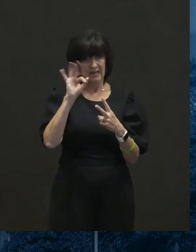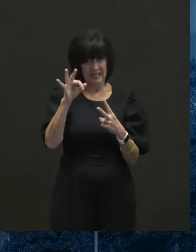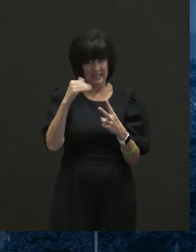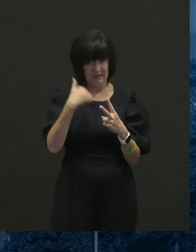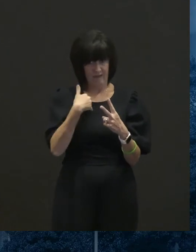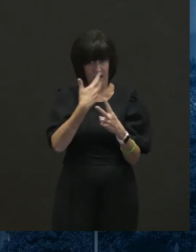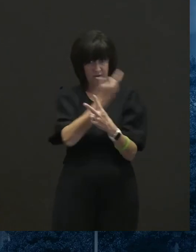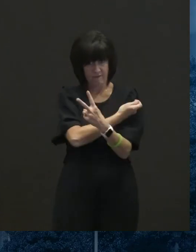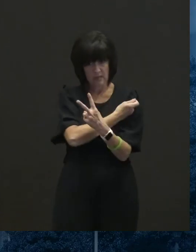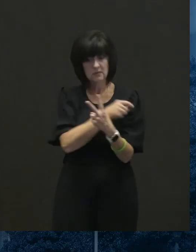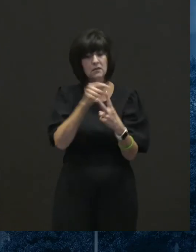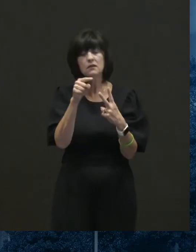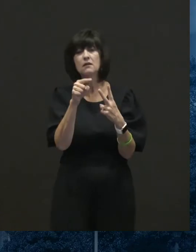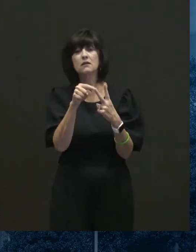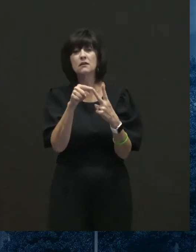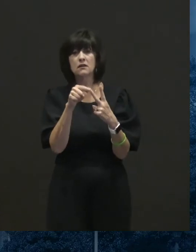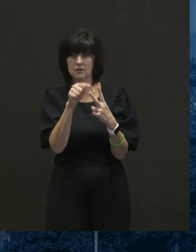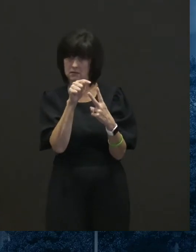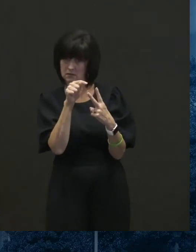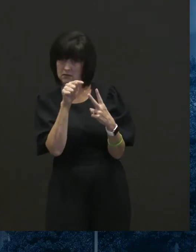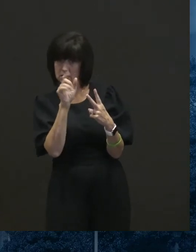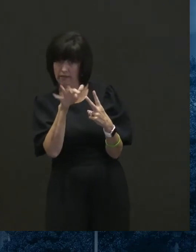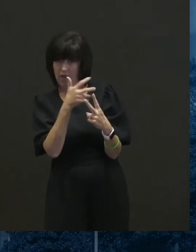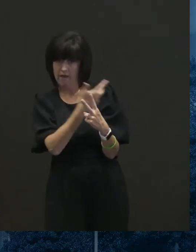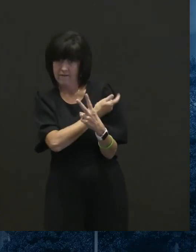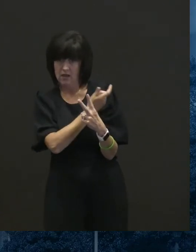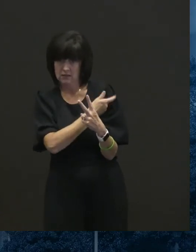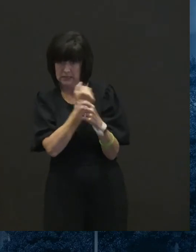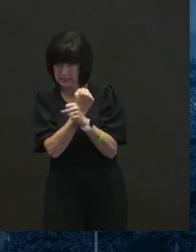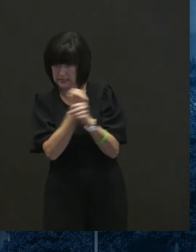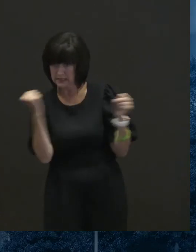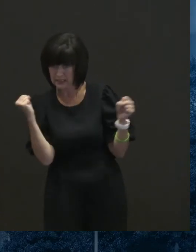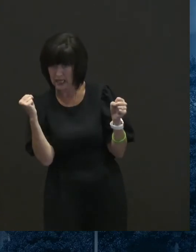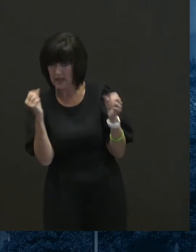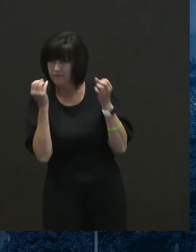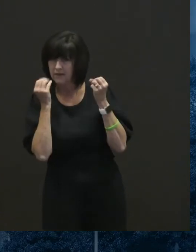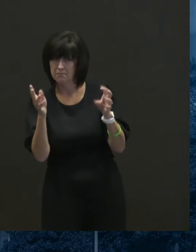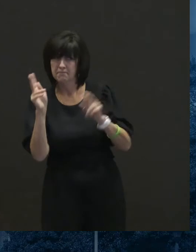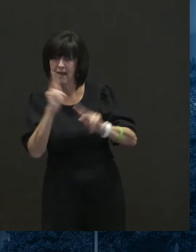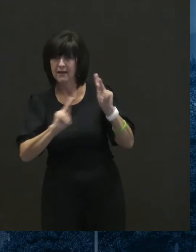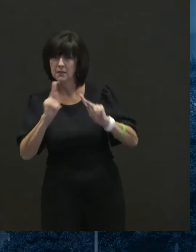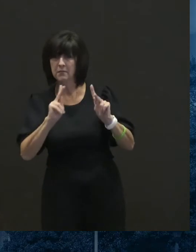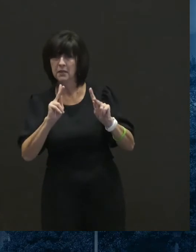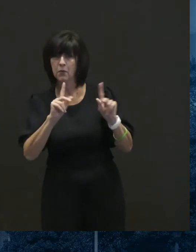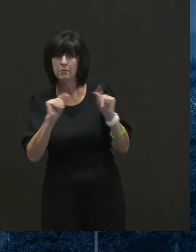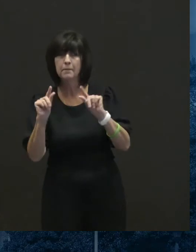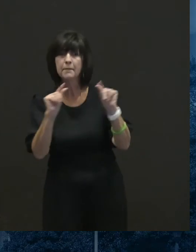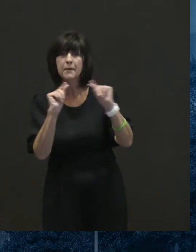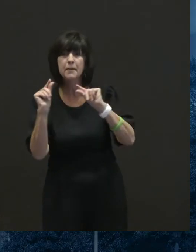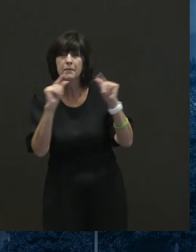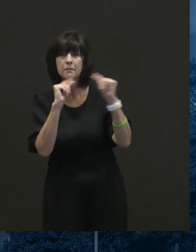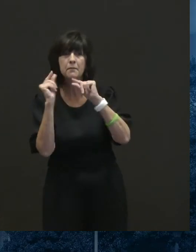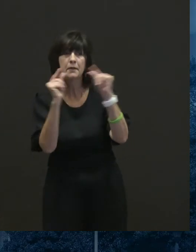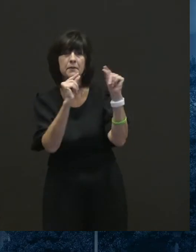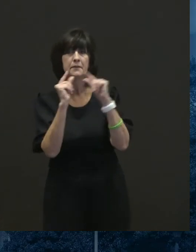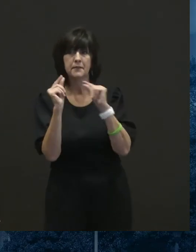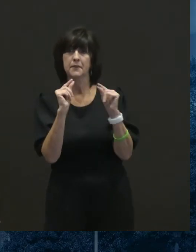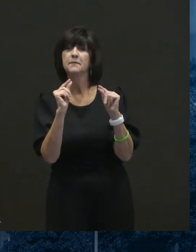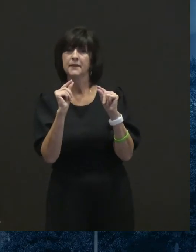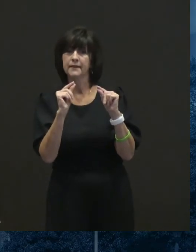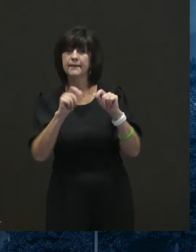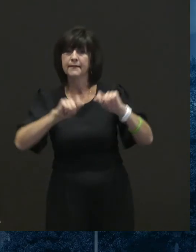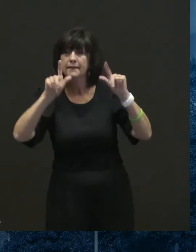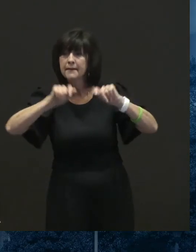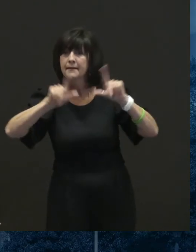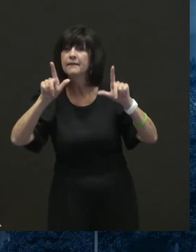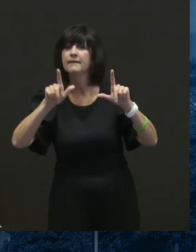safe. There's a lot going around the internet and whatnot that vaccines are not safe, and he